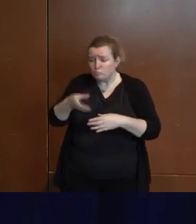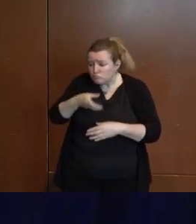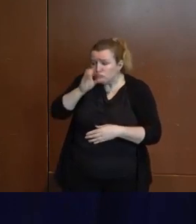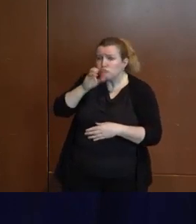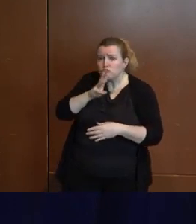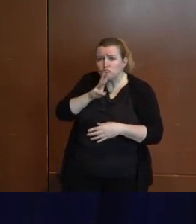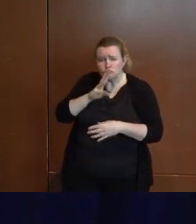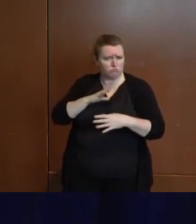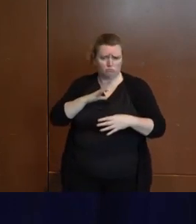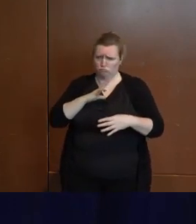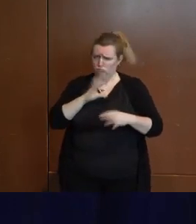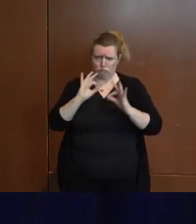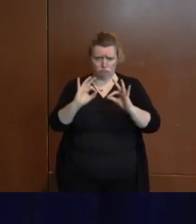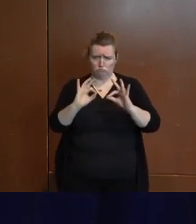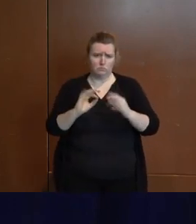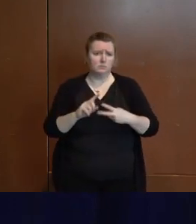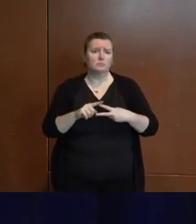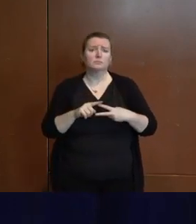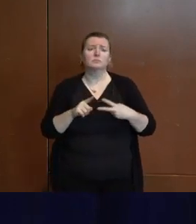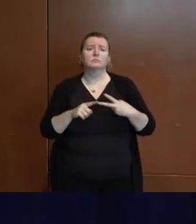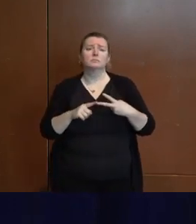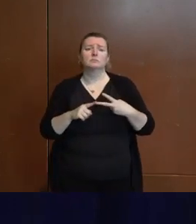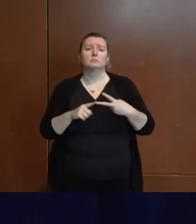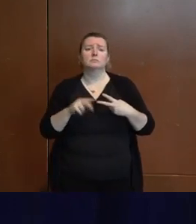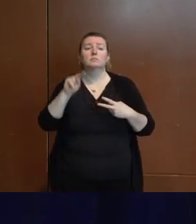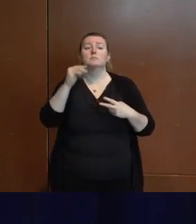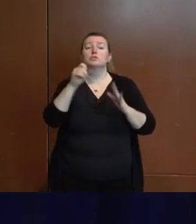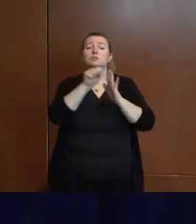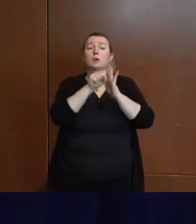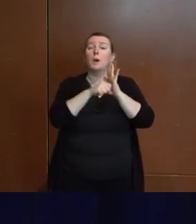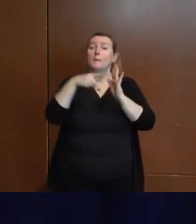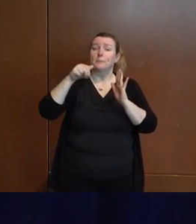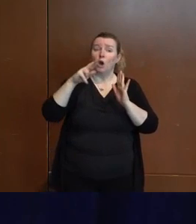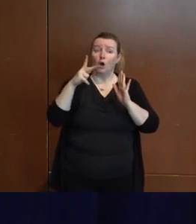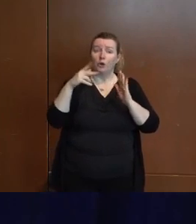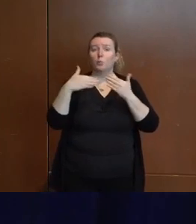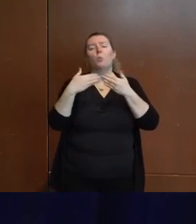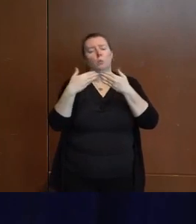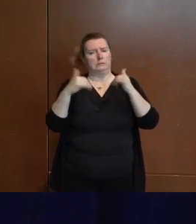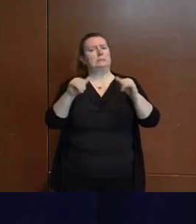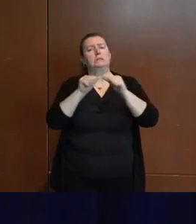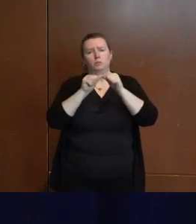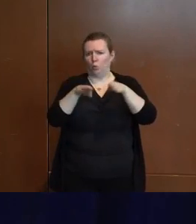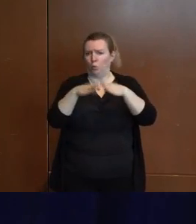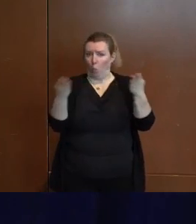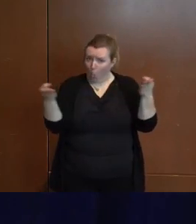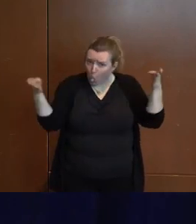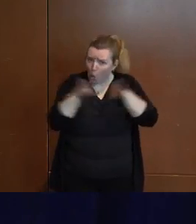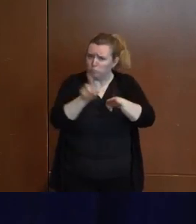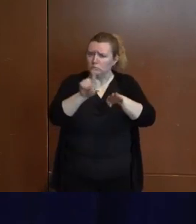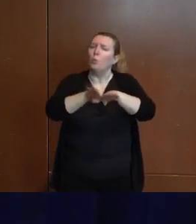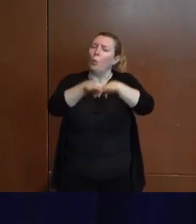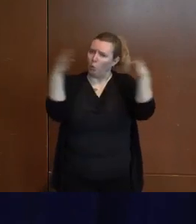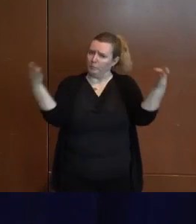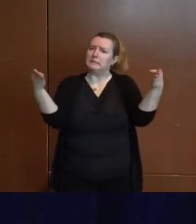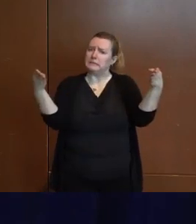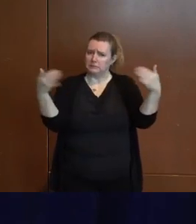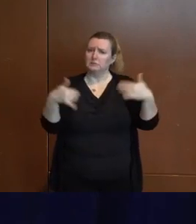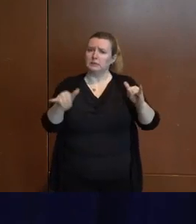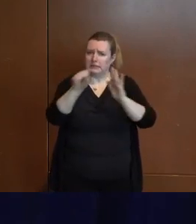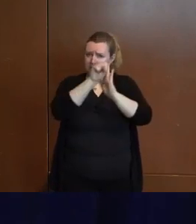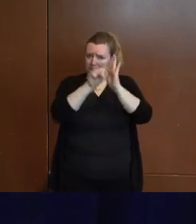parks open to let residents get a little fresh air and exercise while maintaining the social distance that is so